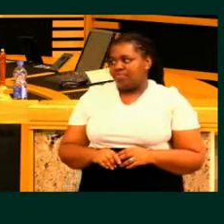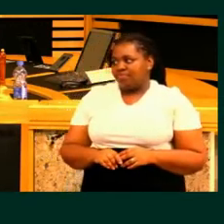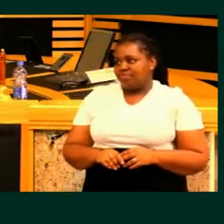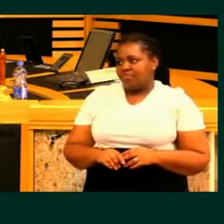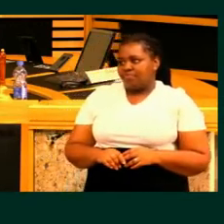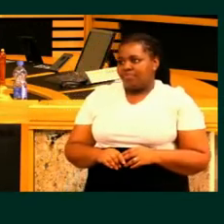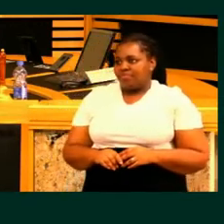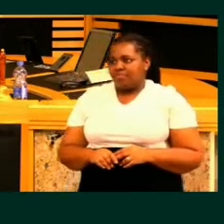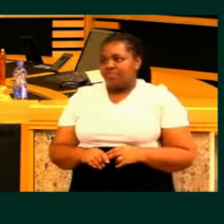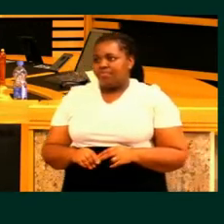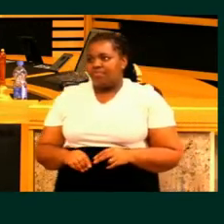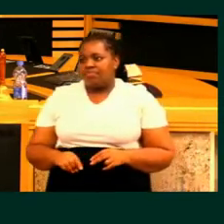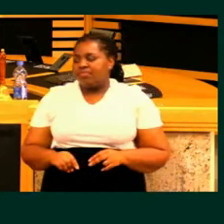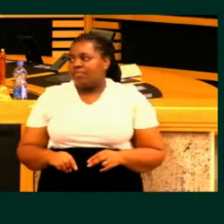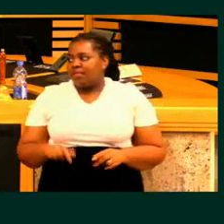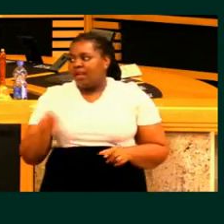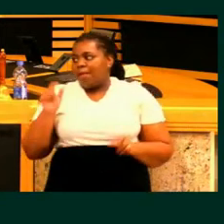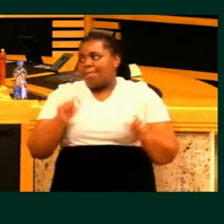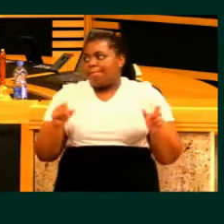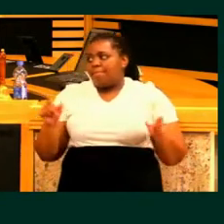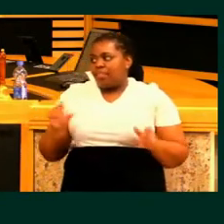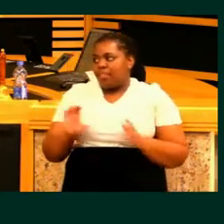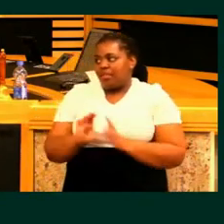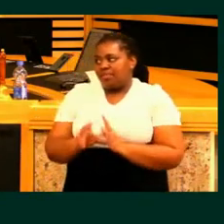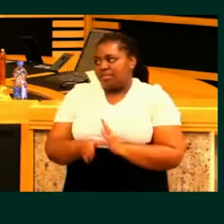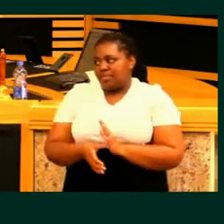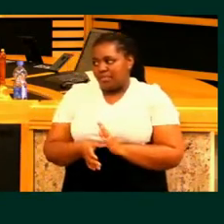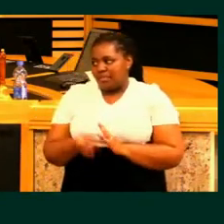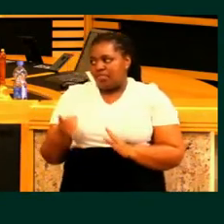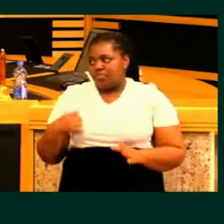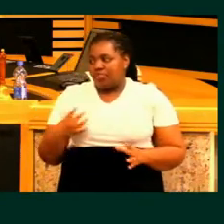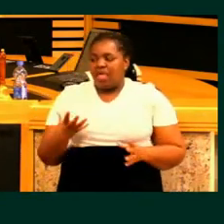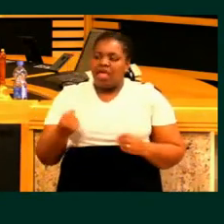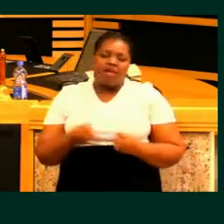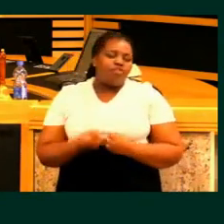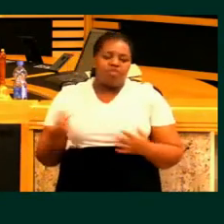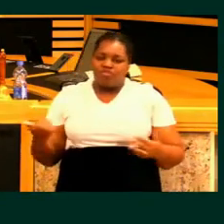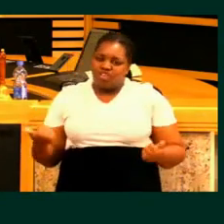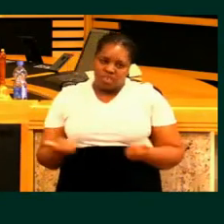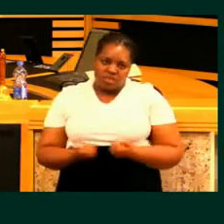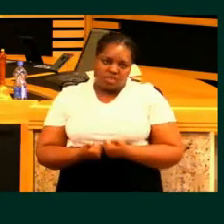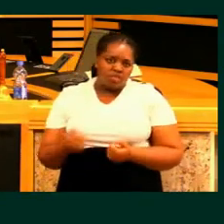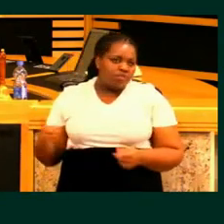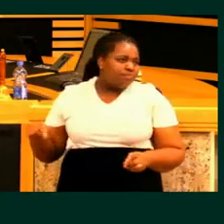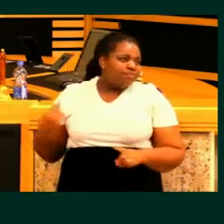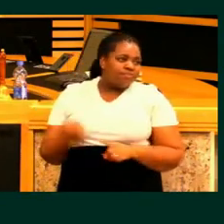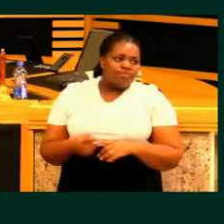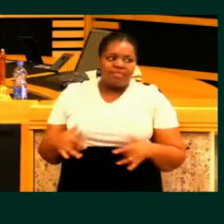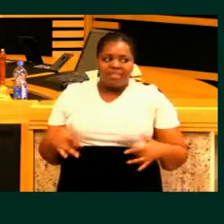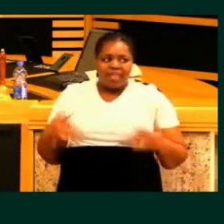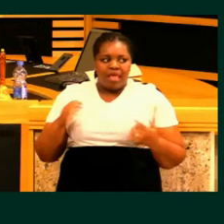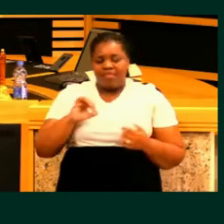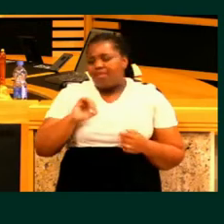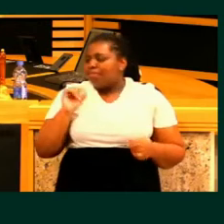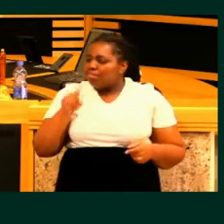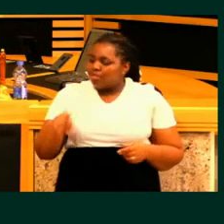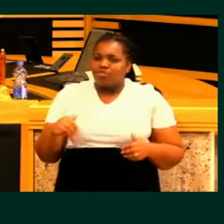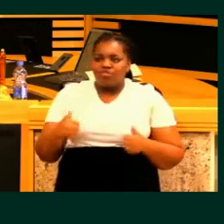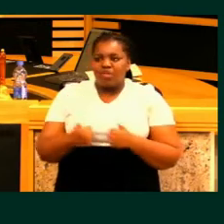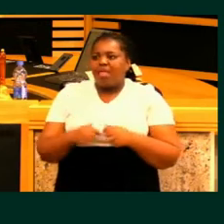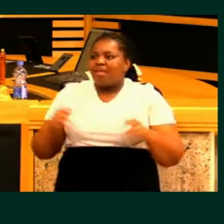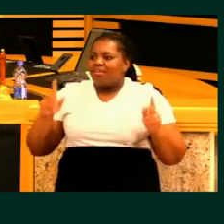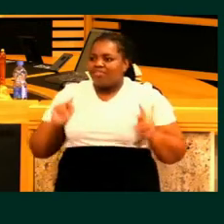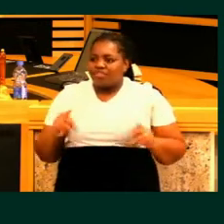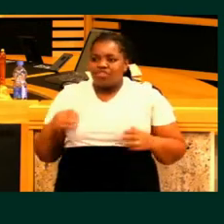public person persons living with disabilities over a lot of challenges throughout their lives those challenges are physical